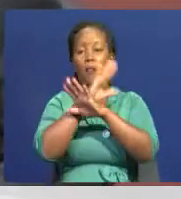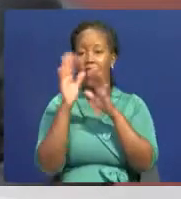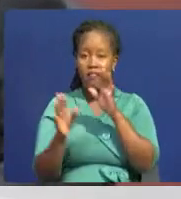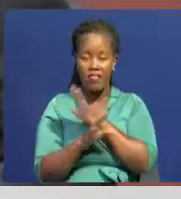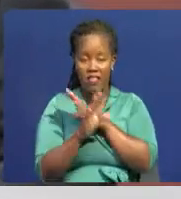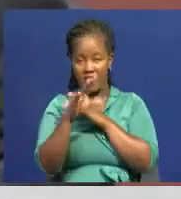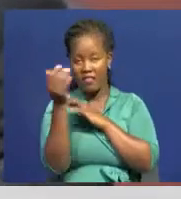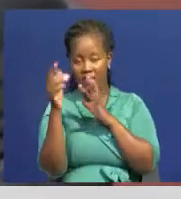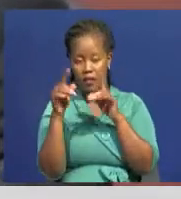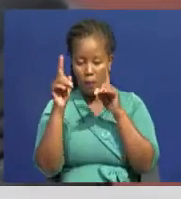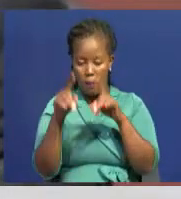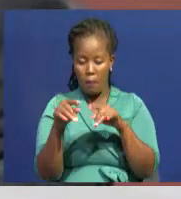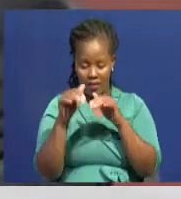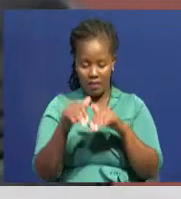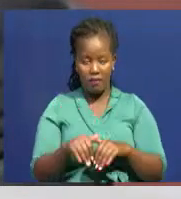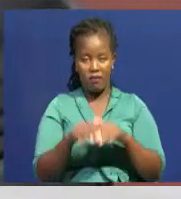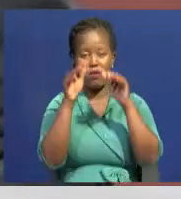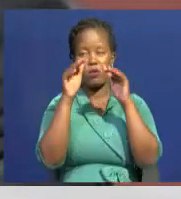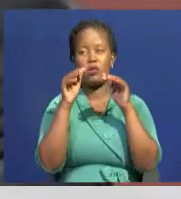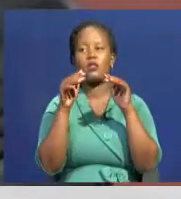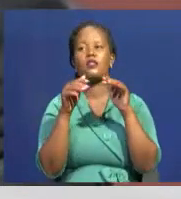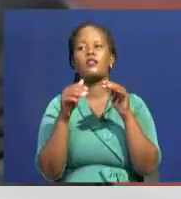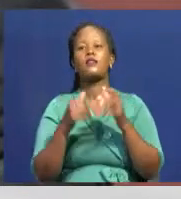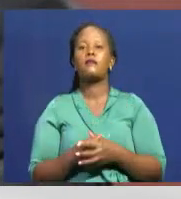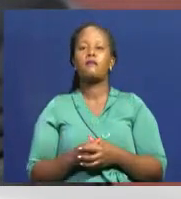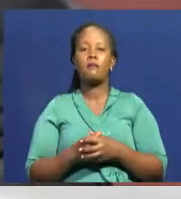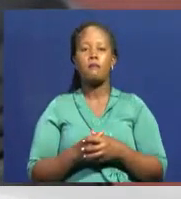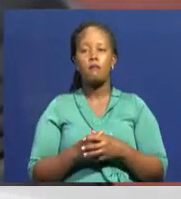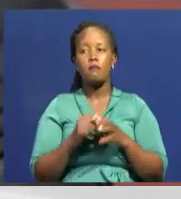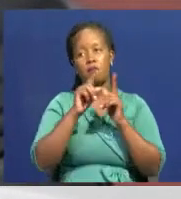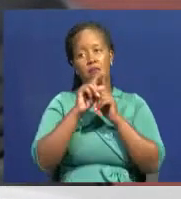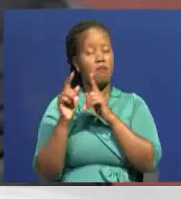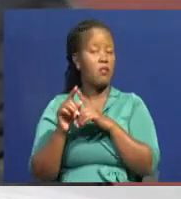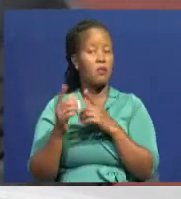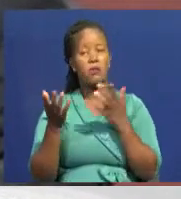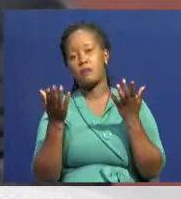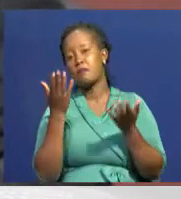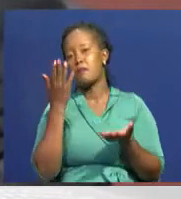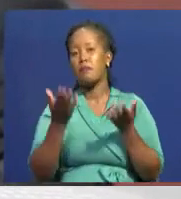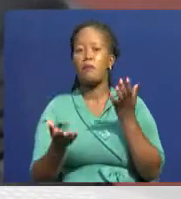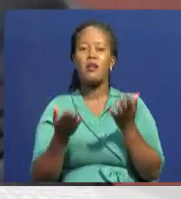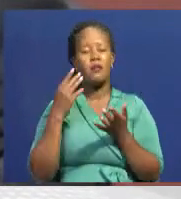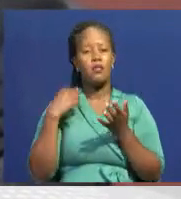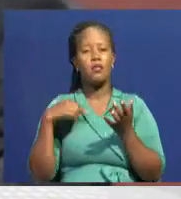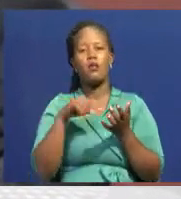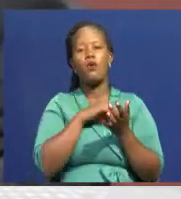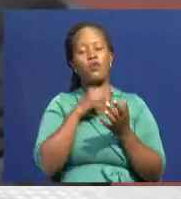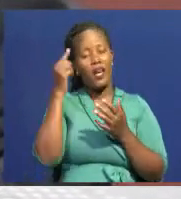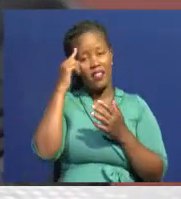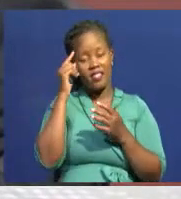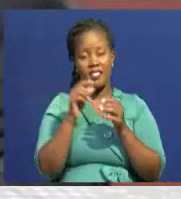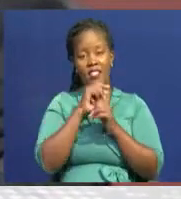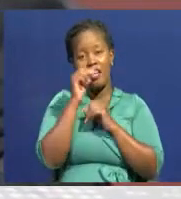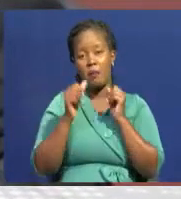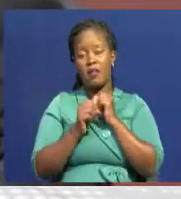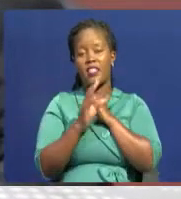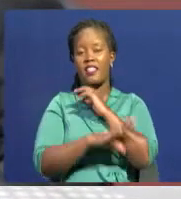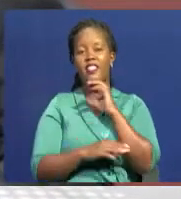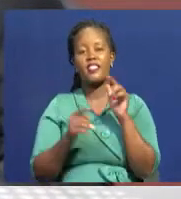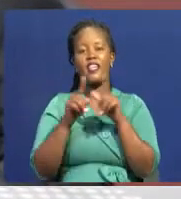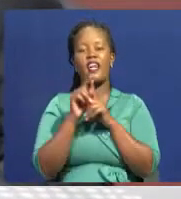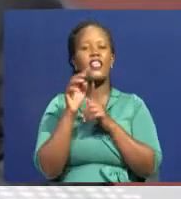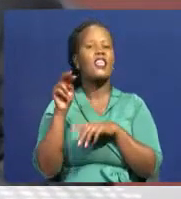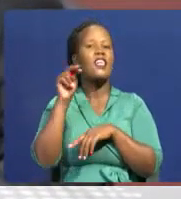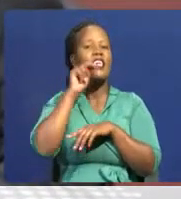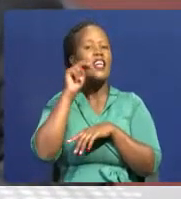follow suit and surround about that. And possibly we're looking towards being like a Nigeria, being a trading hub.